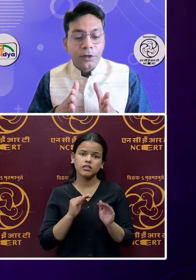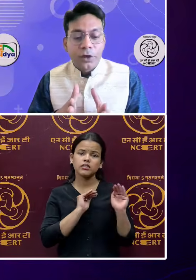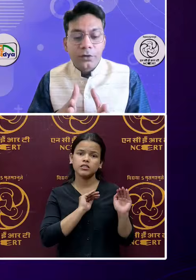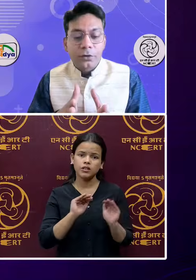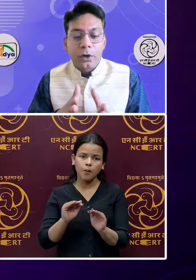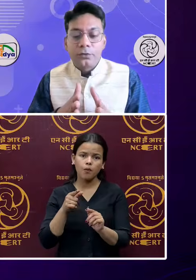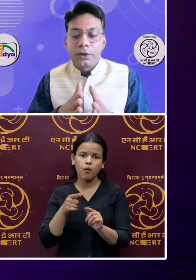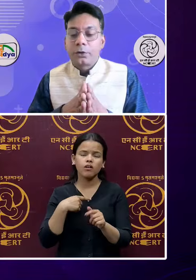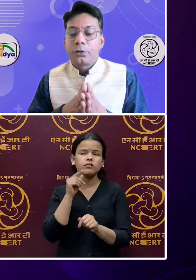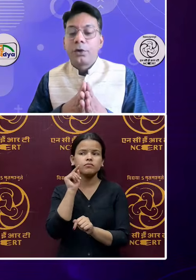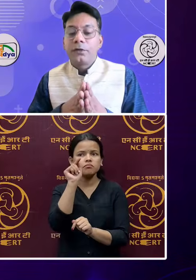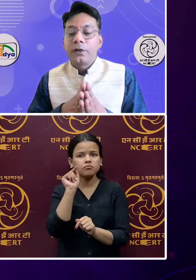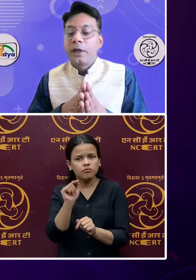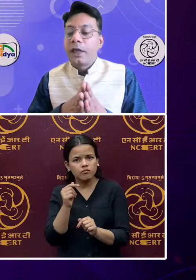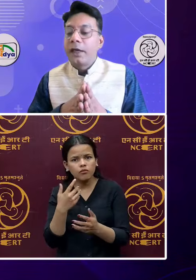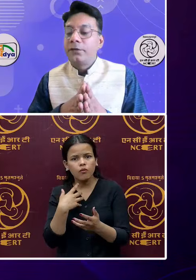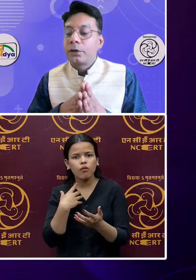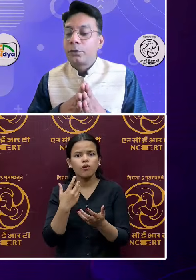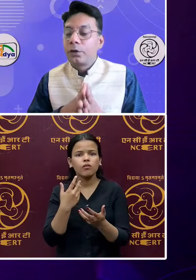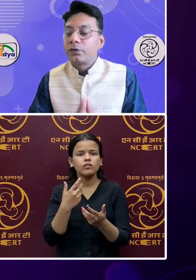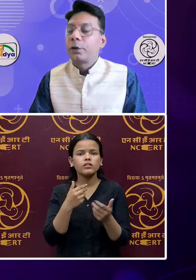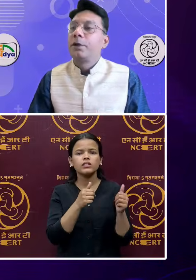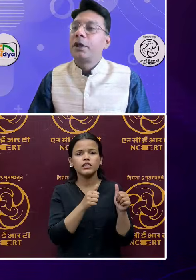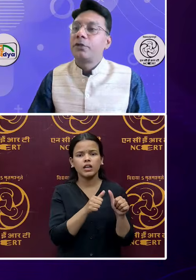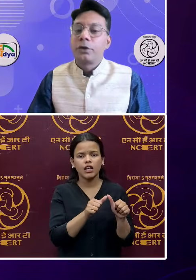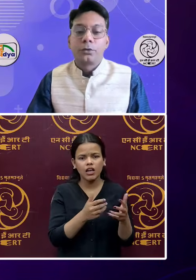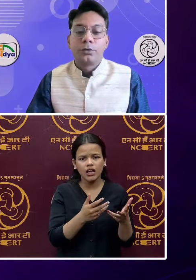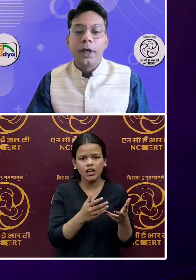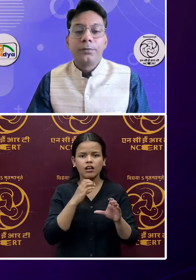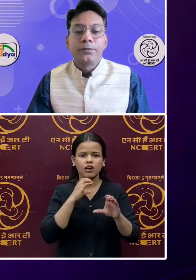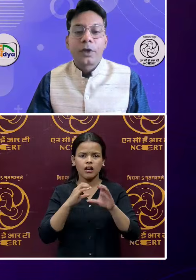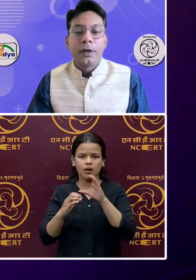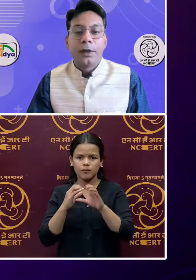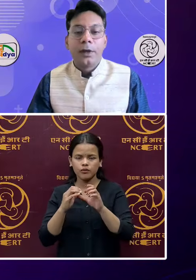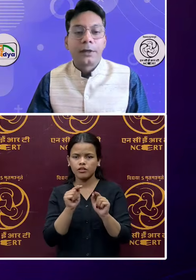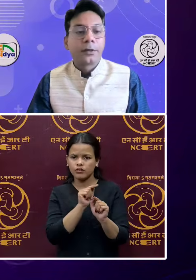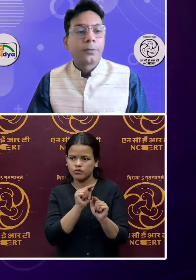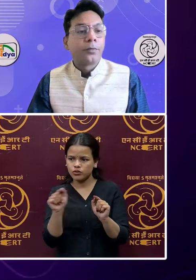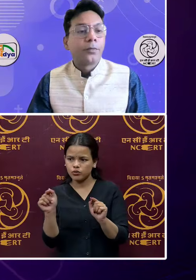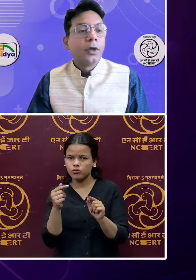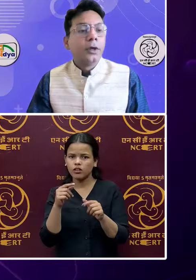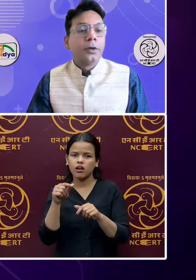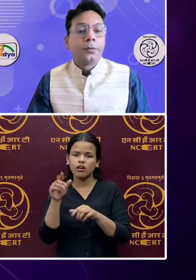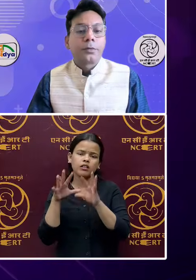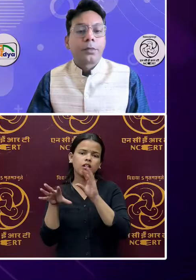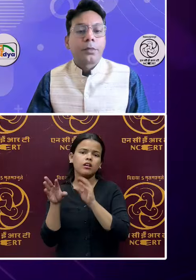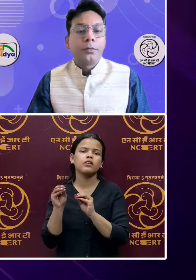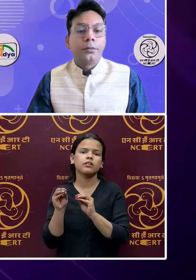the features of synchronous and asynchronous communication to the learner.